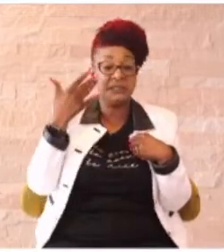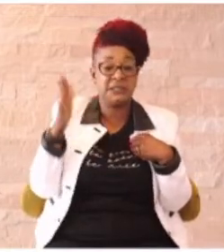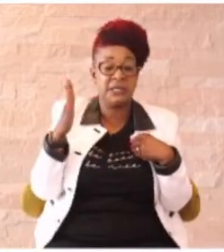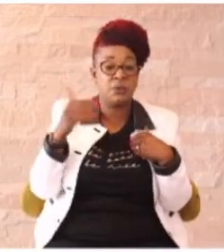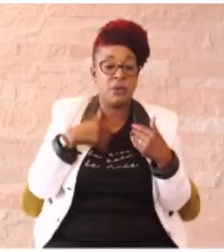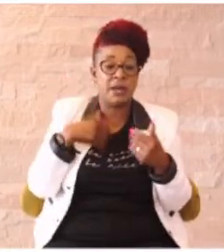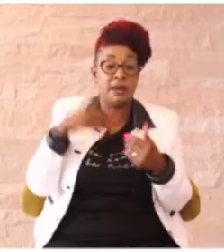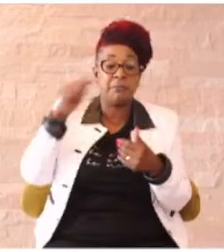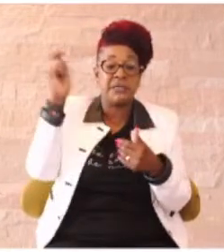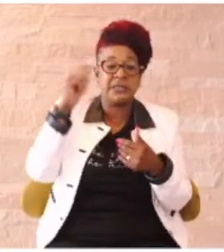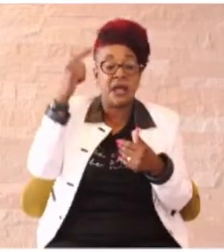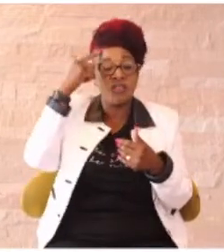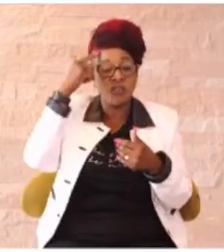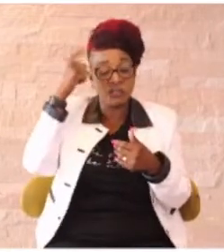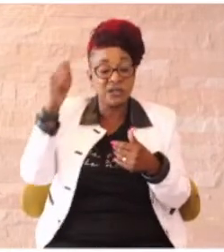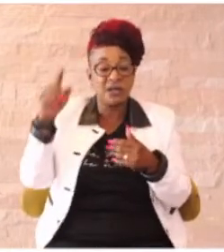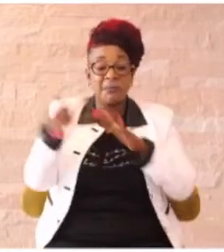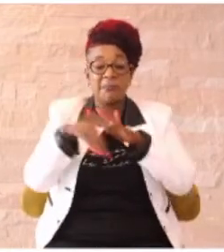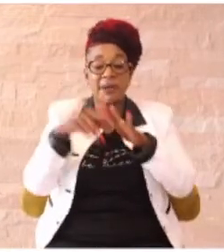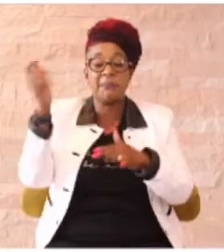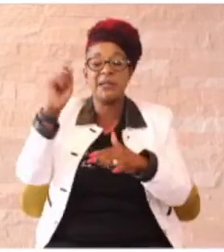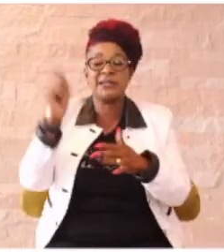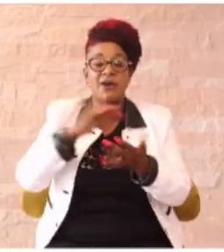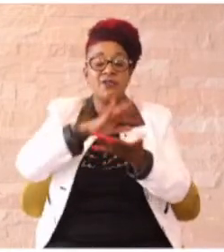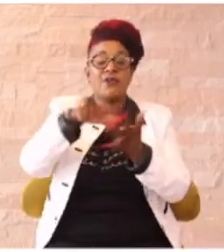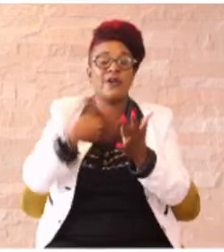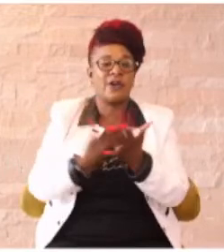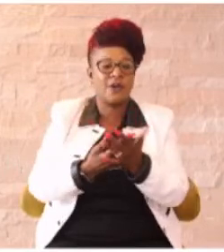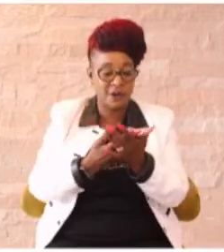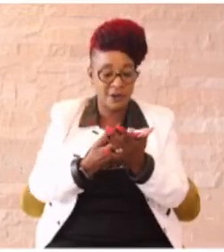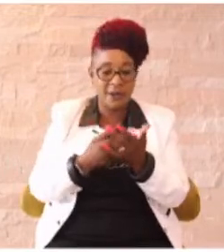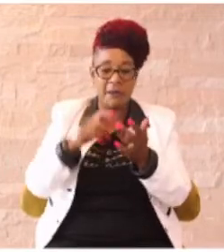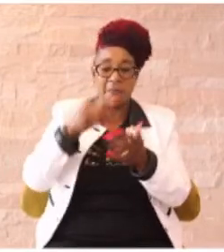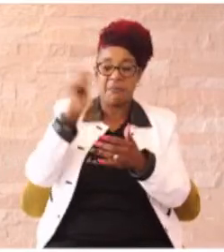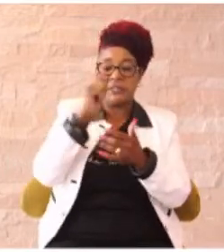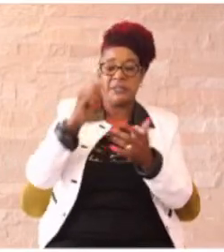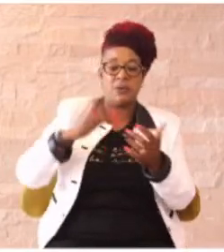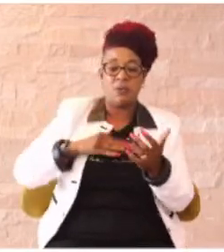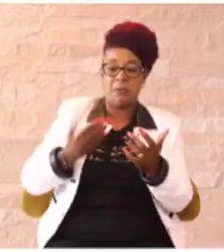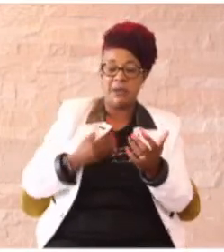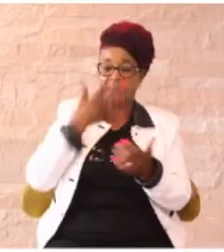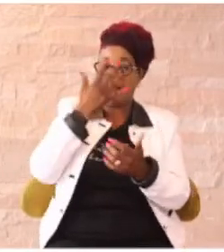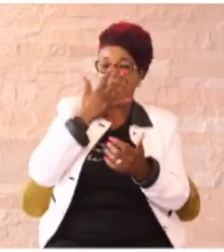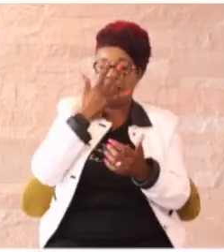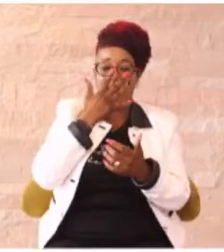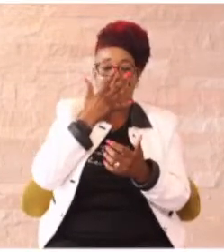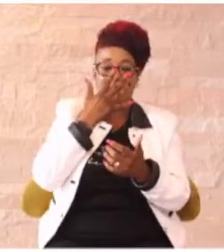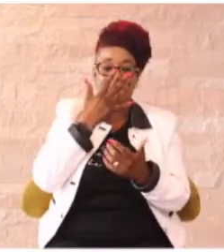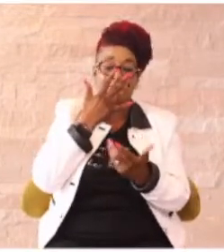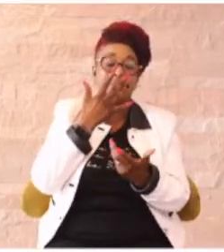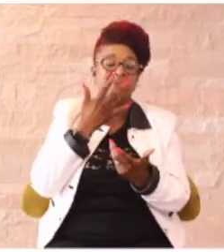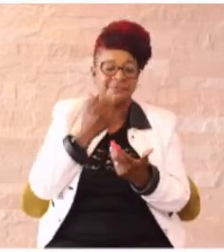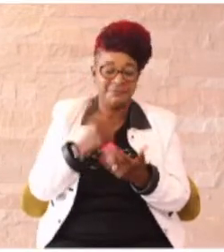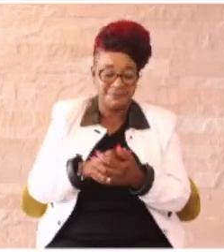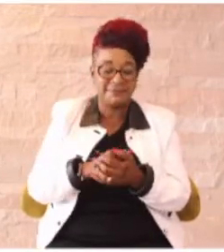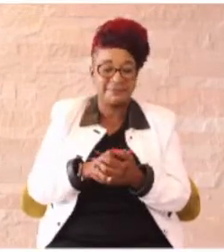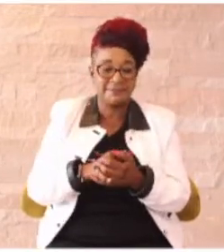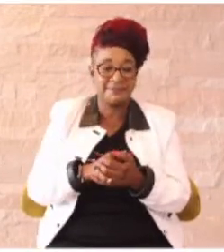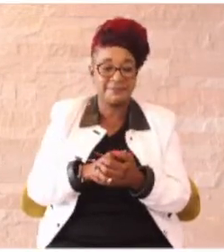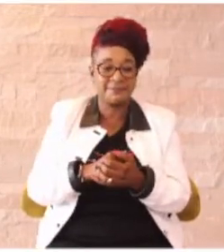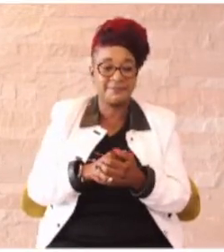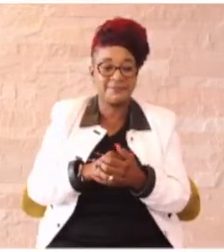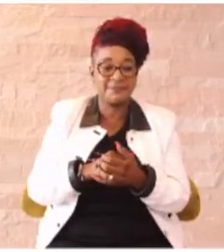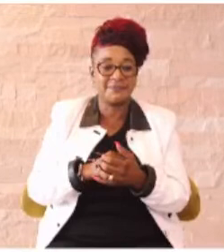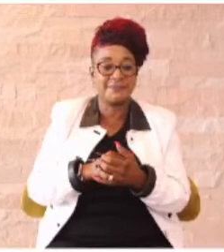I thought the Prime Minister was like the overall, and that the president is a woman, so I'm embarrassed to even admit that I didn't know